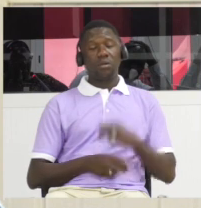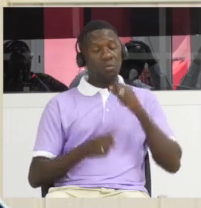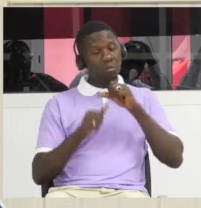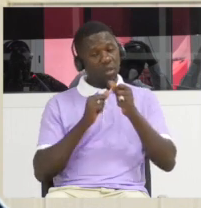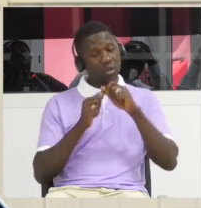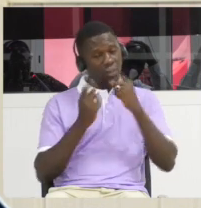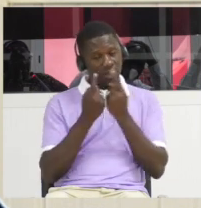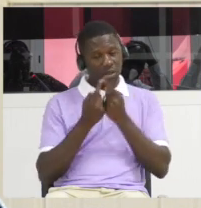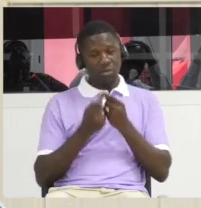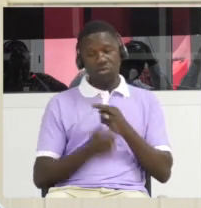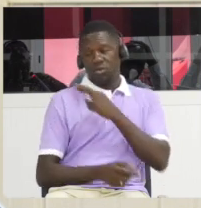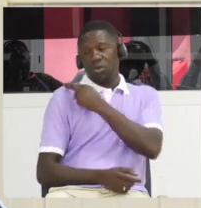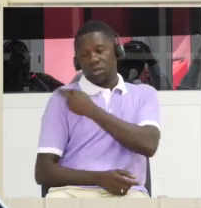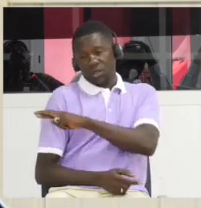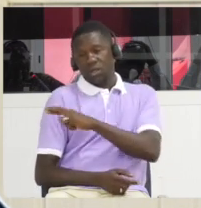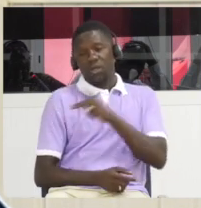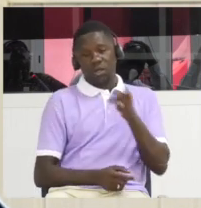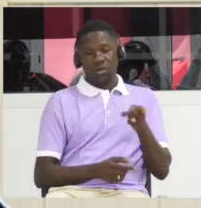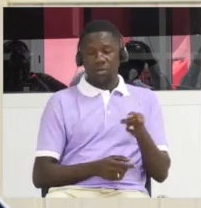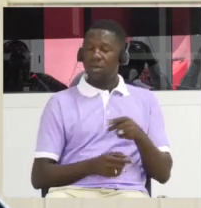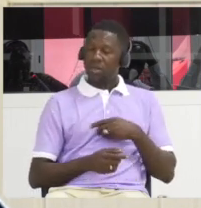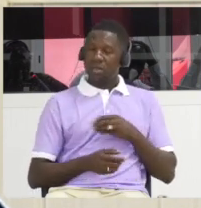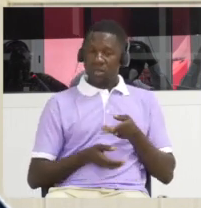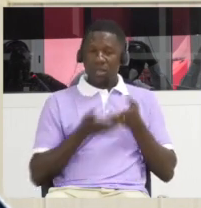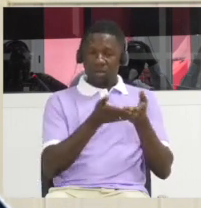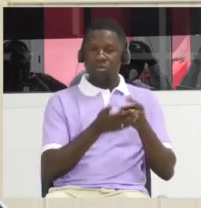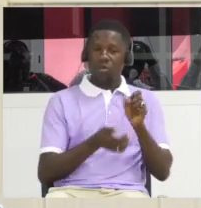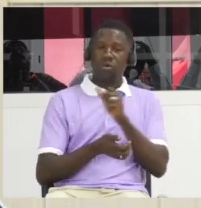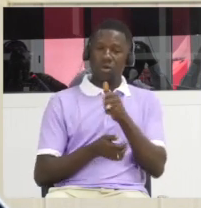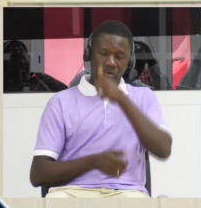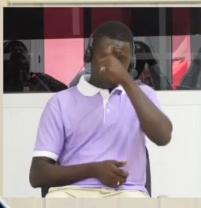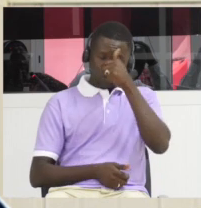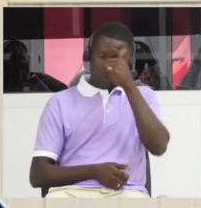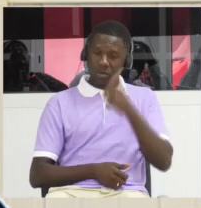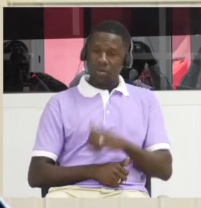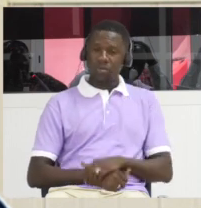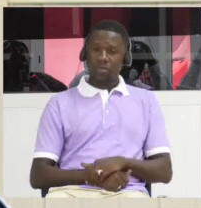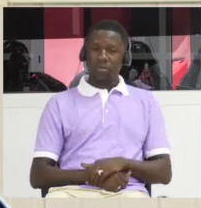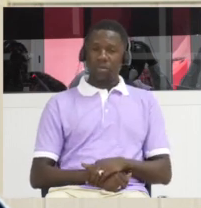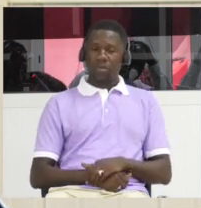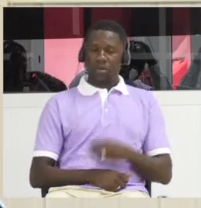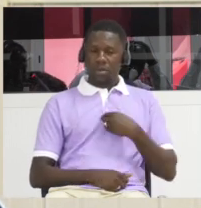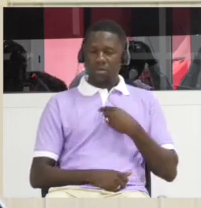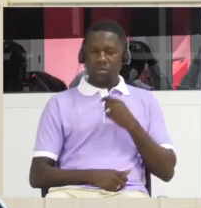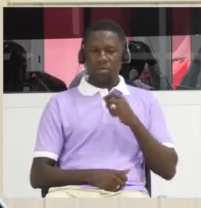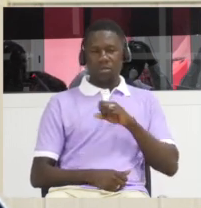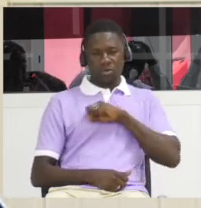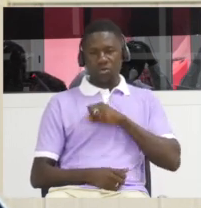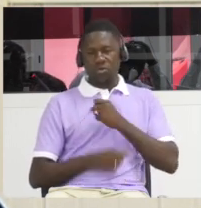and then get him some other assignment. And I propose the diplomatic service.